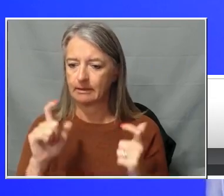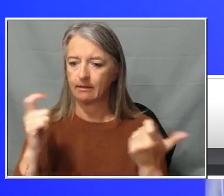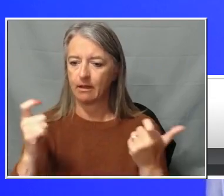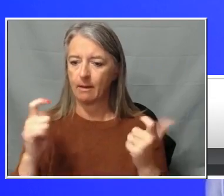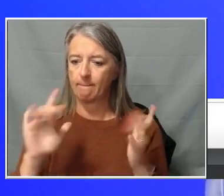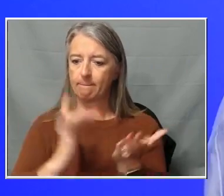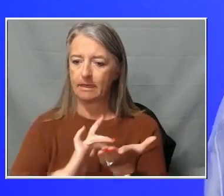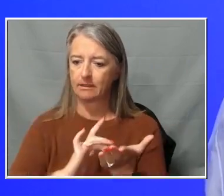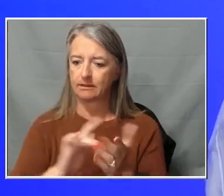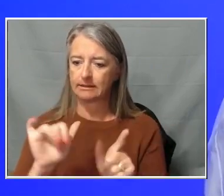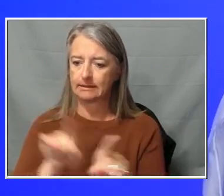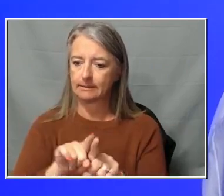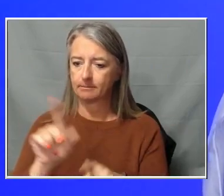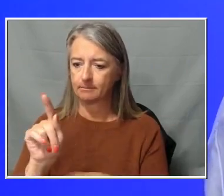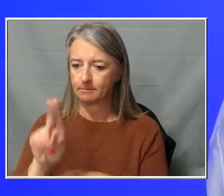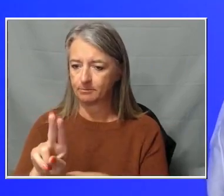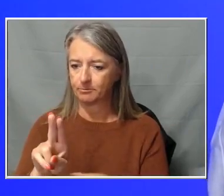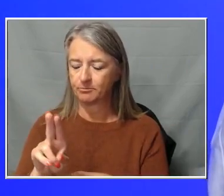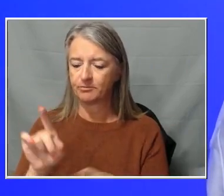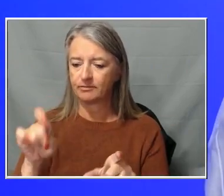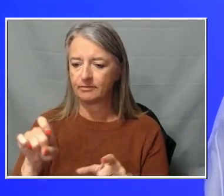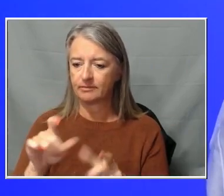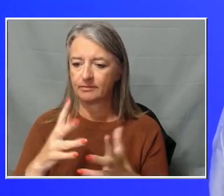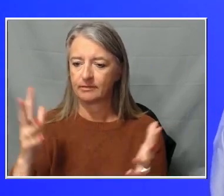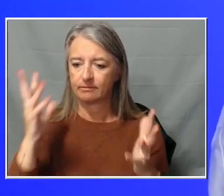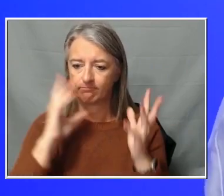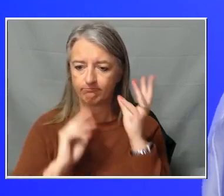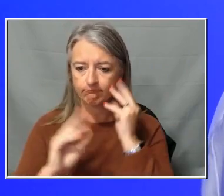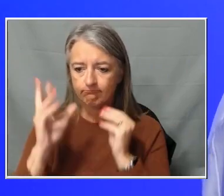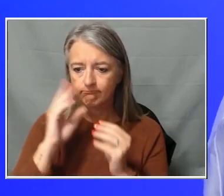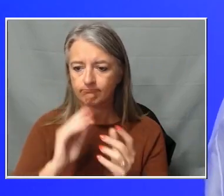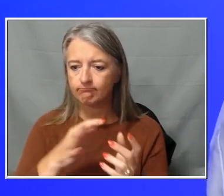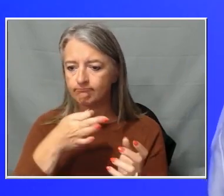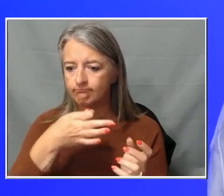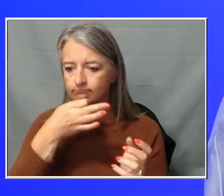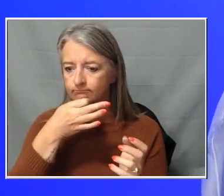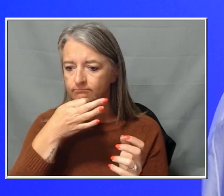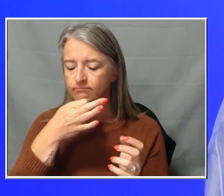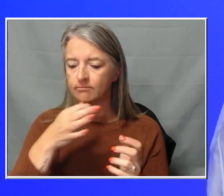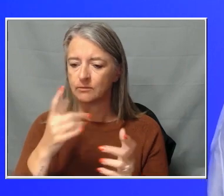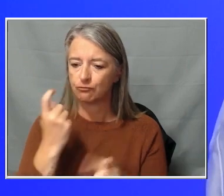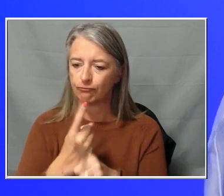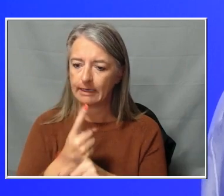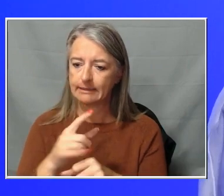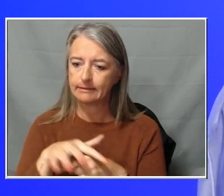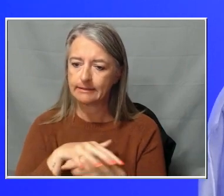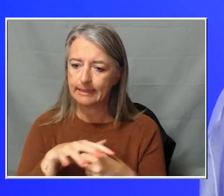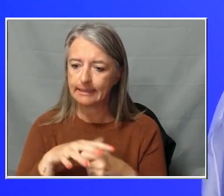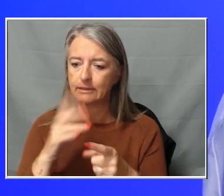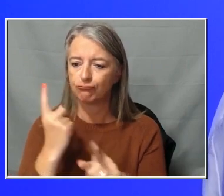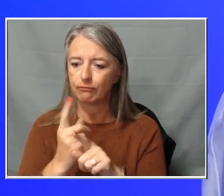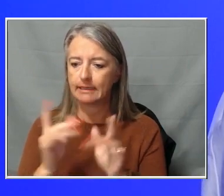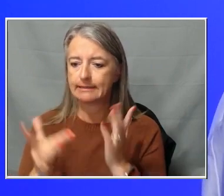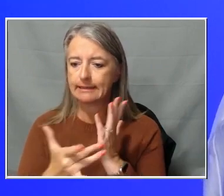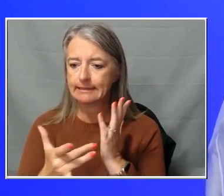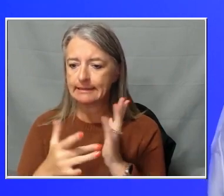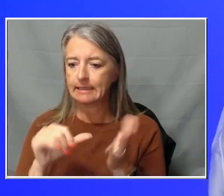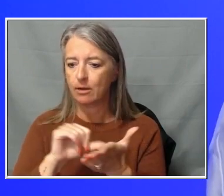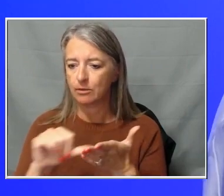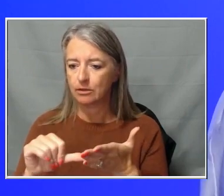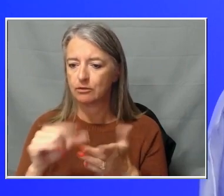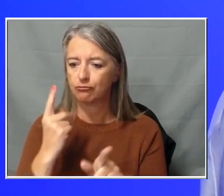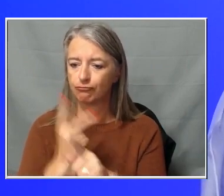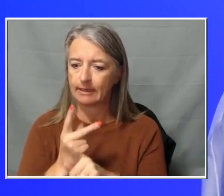center like this one. Mm-hmm. It needs a lot of experience, expertise. You need the right setting, right techniques in the operating room. You need the right care